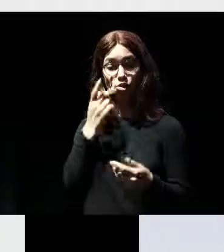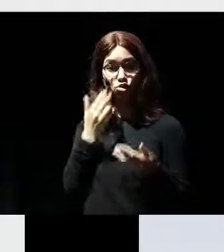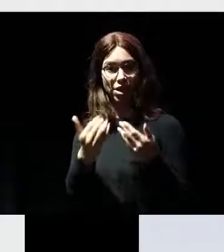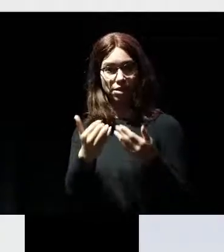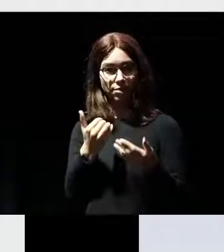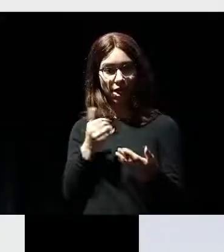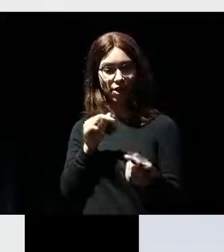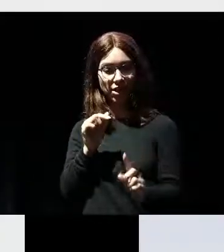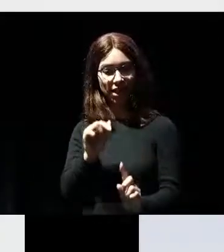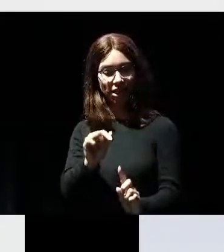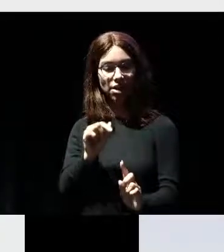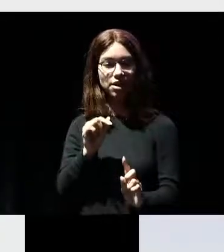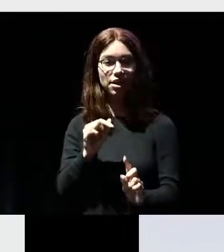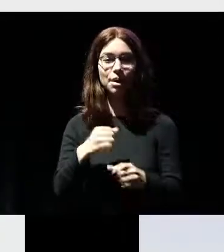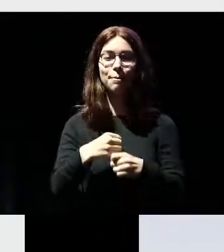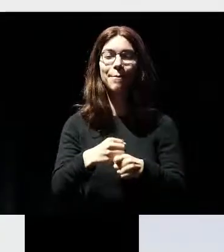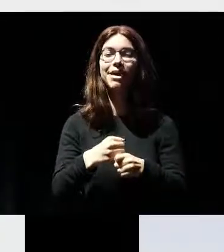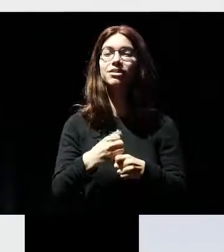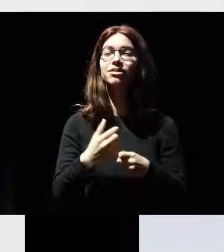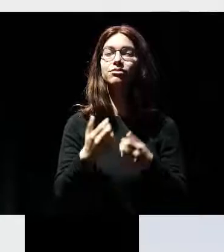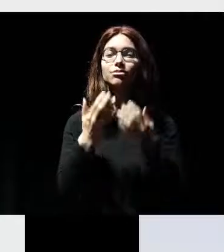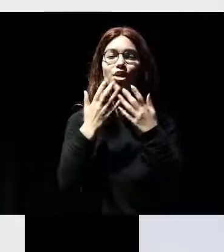creates a welcoming